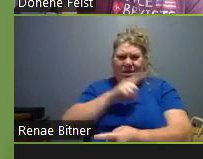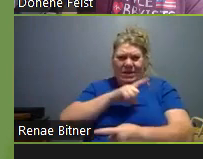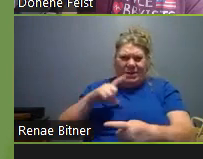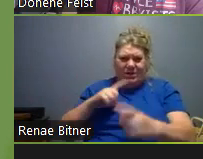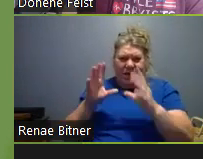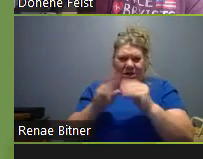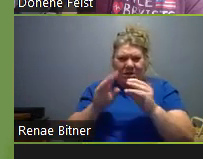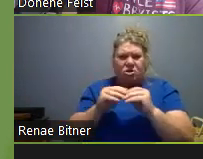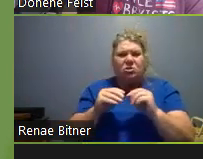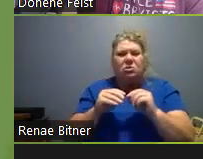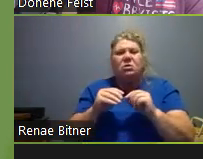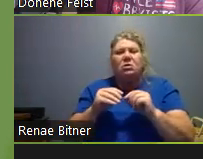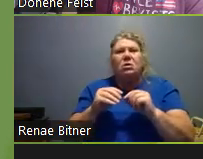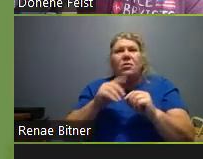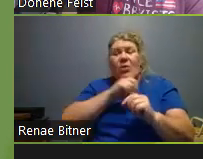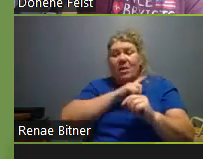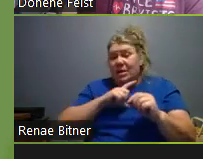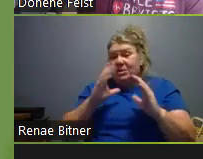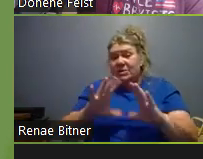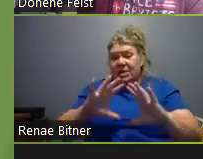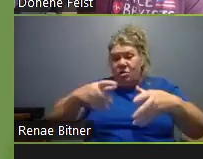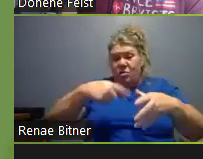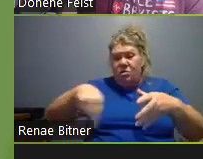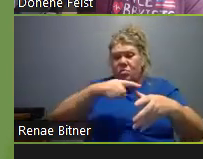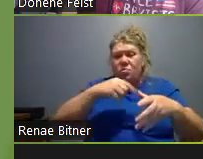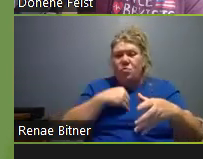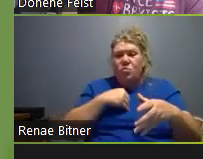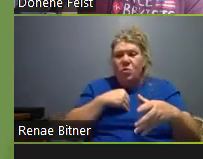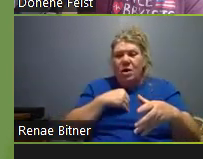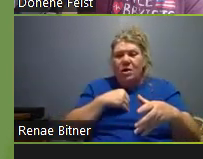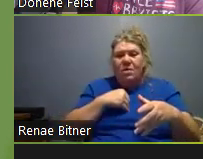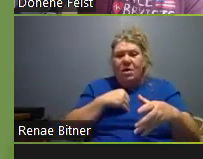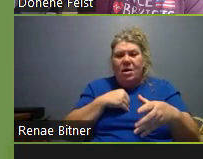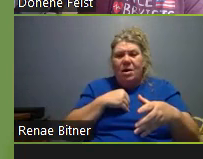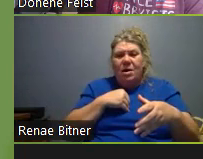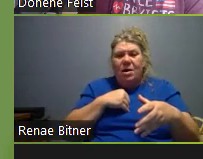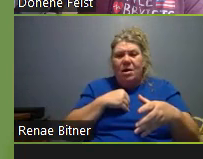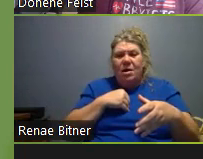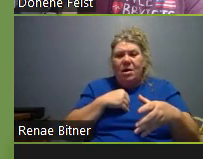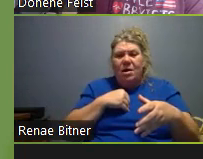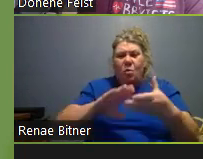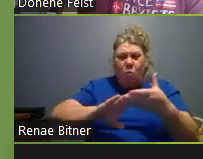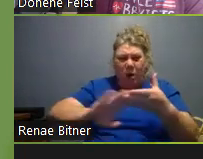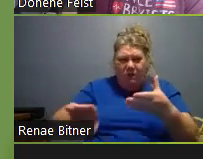the legislative body, we have gaps in our system with the waivers. So not all of the kids are